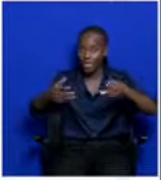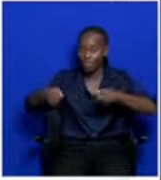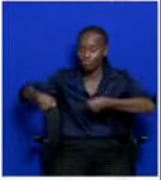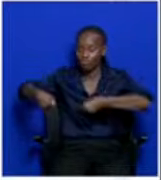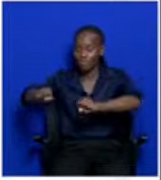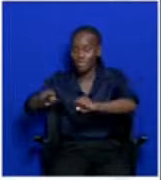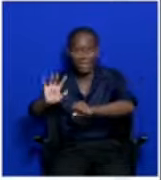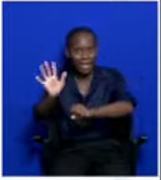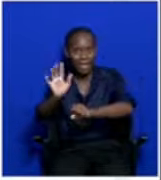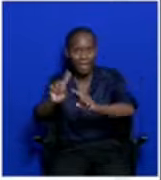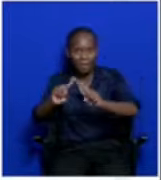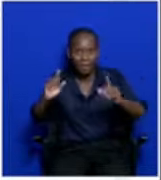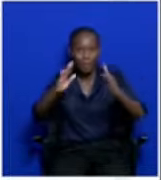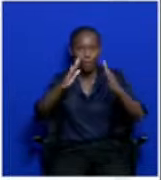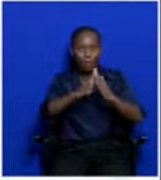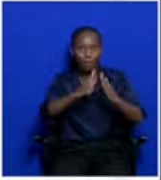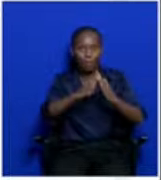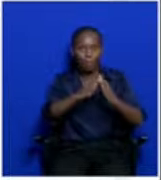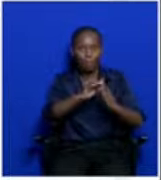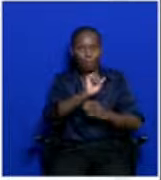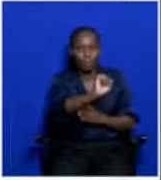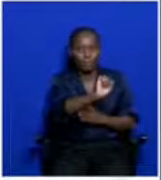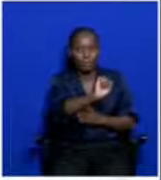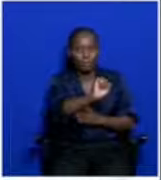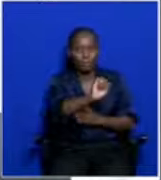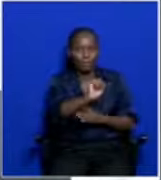footage is in the estate. Okay.